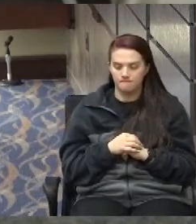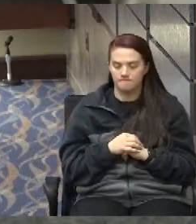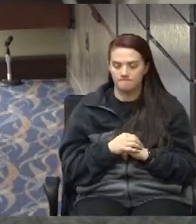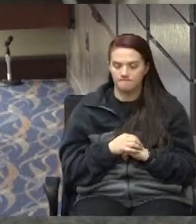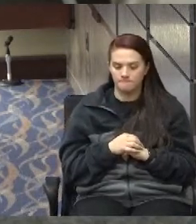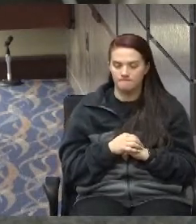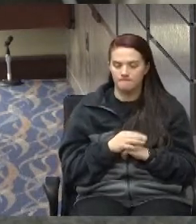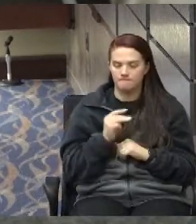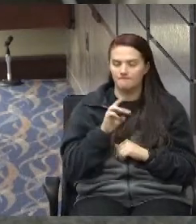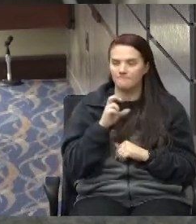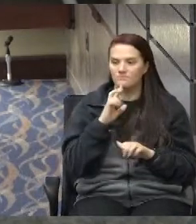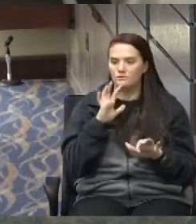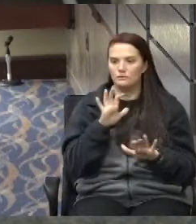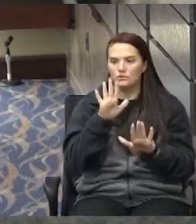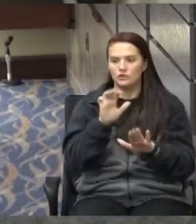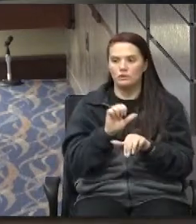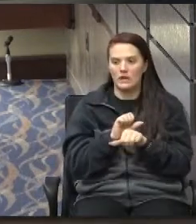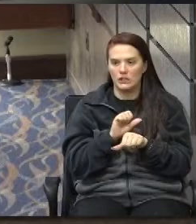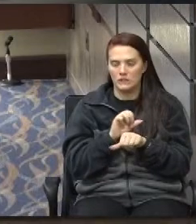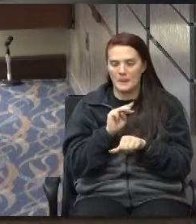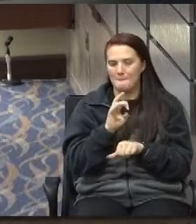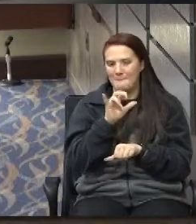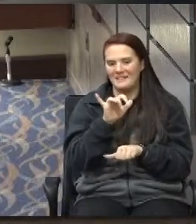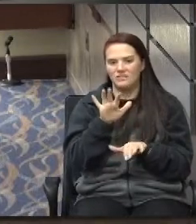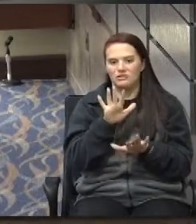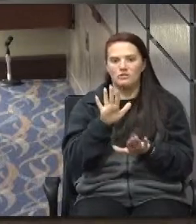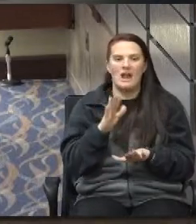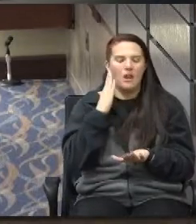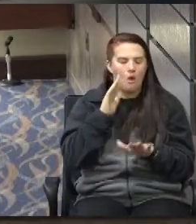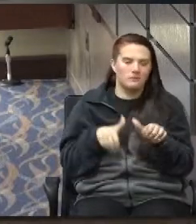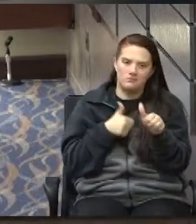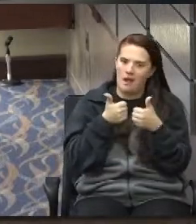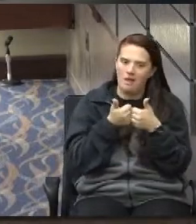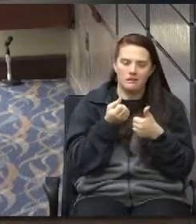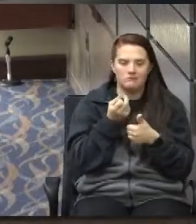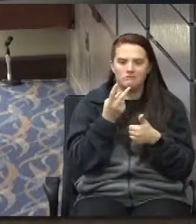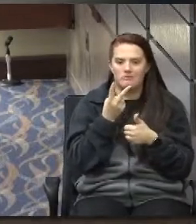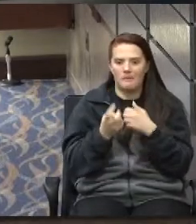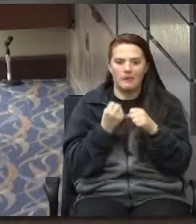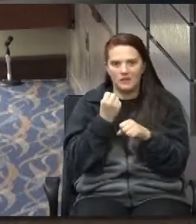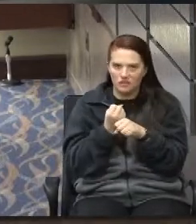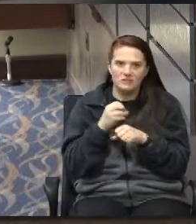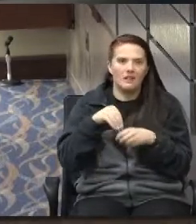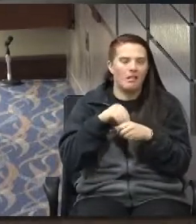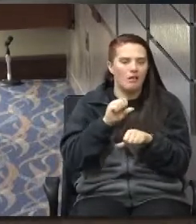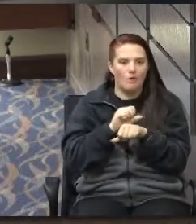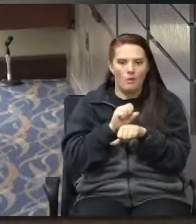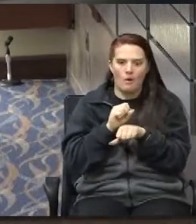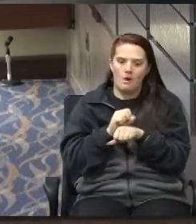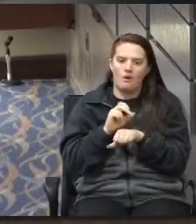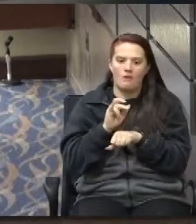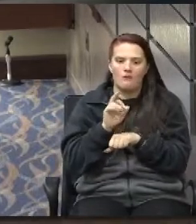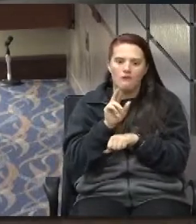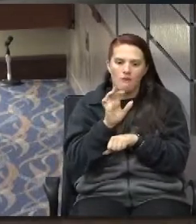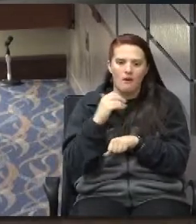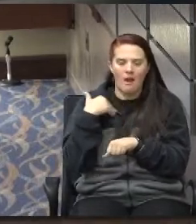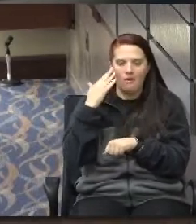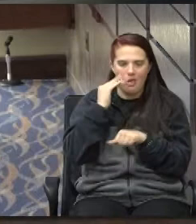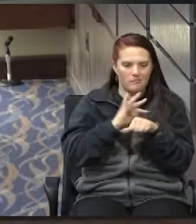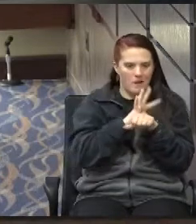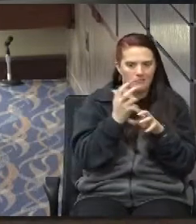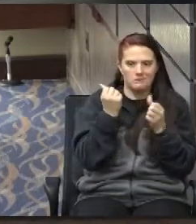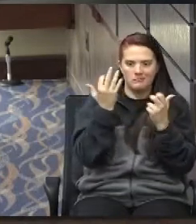Missy, you do such a great job, and it has been such a challenging couple of years, I know, in the workforce. I think the pandemic and so many